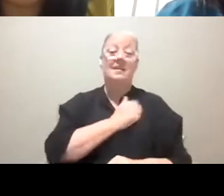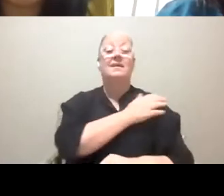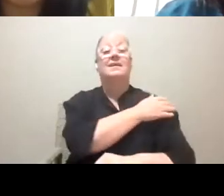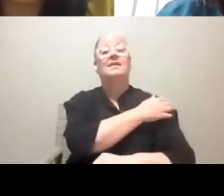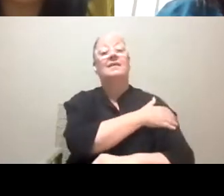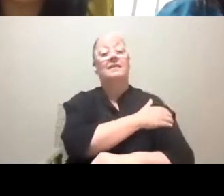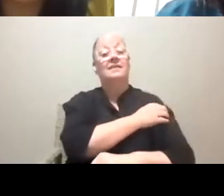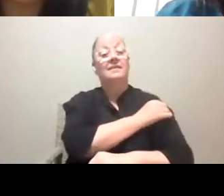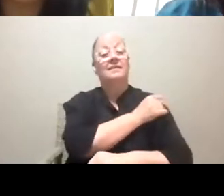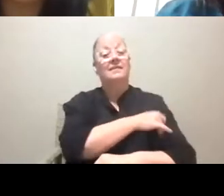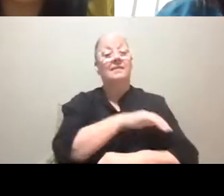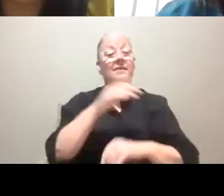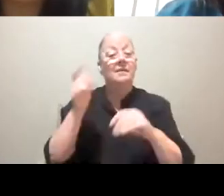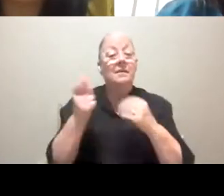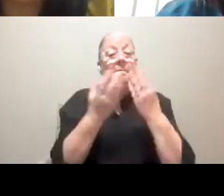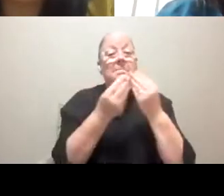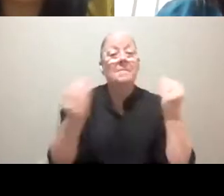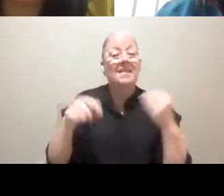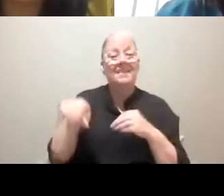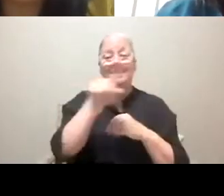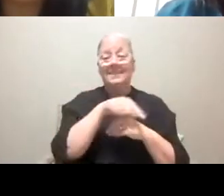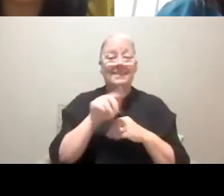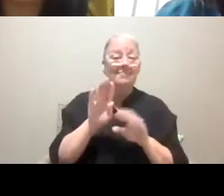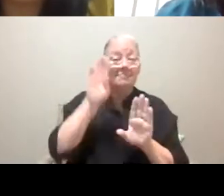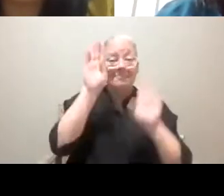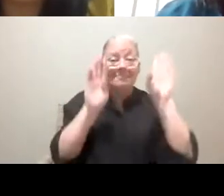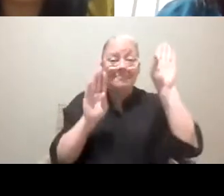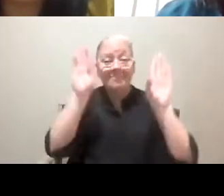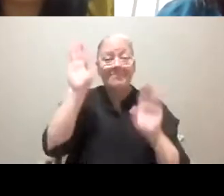questions. And, you know, as with